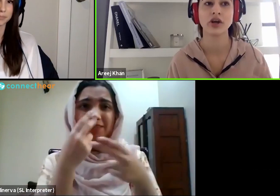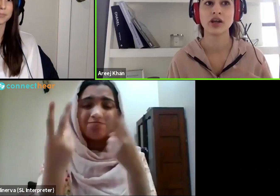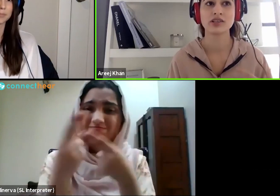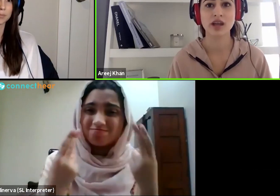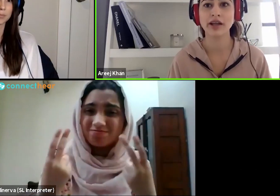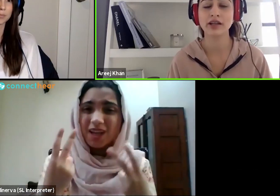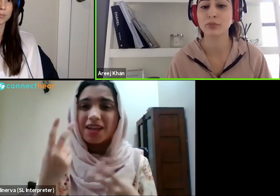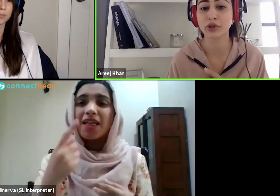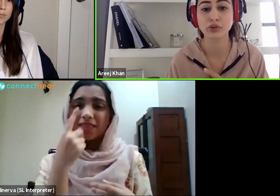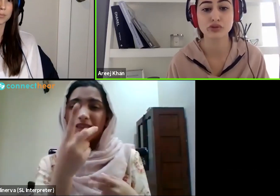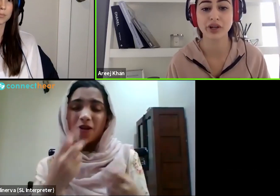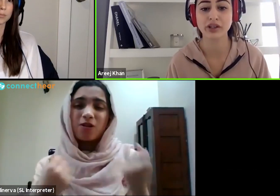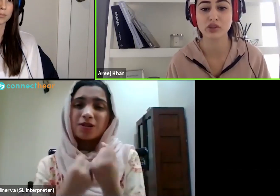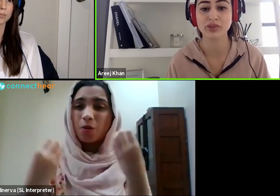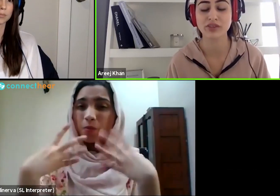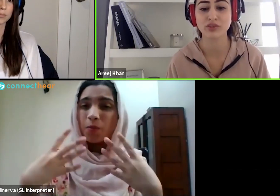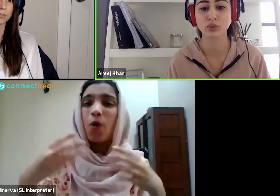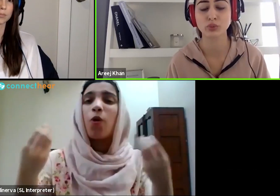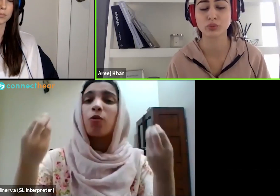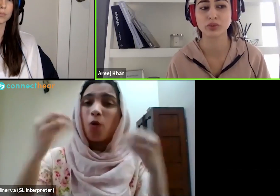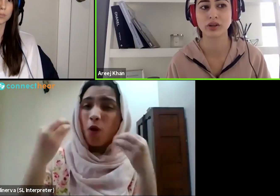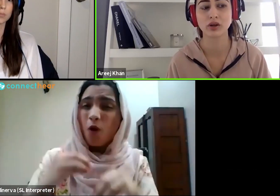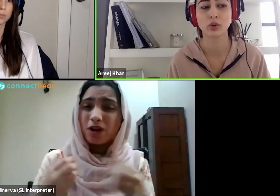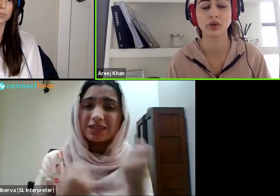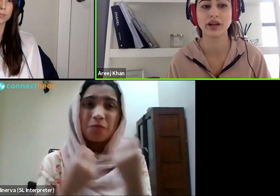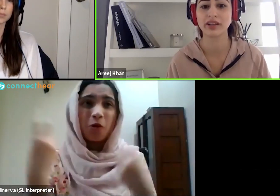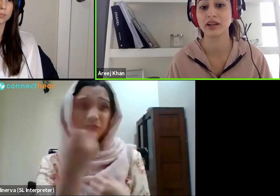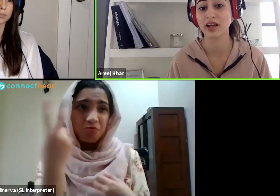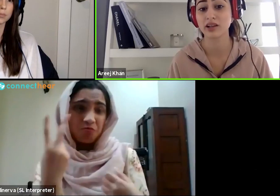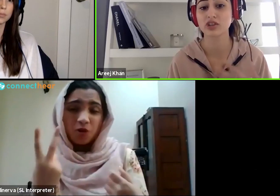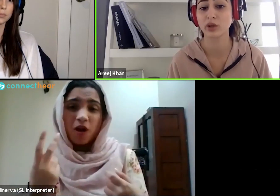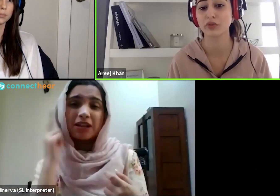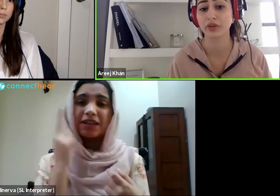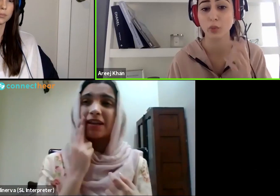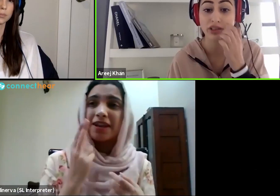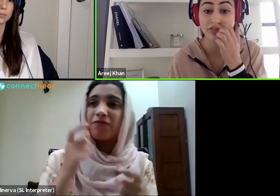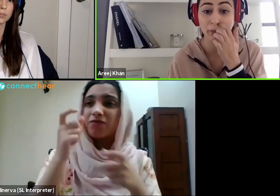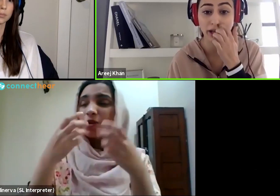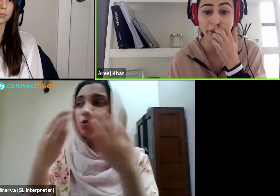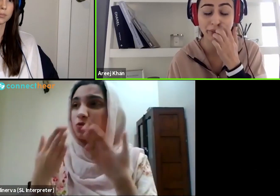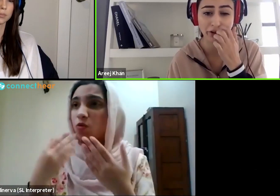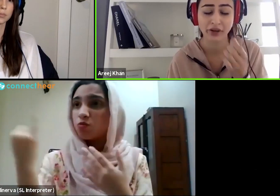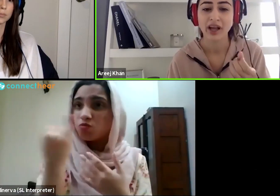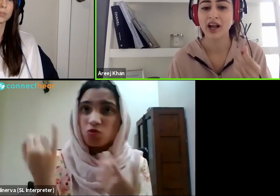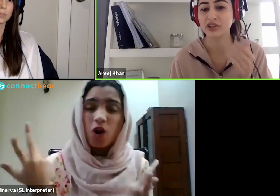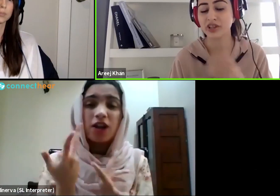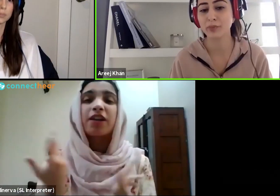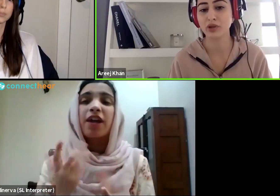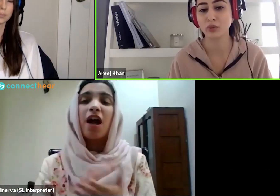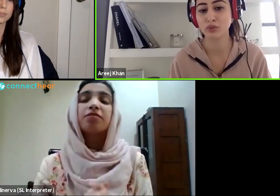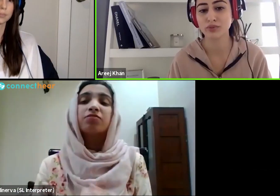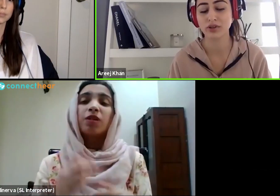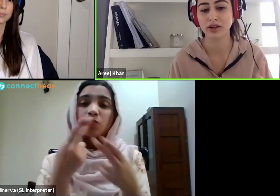just deciding to put you straight into a deaf school or anything like that, and seeing what is available out there, and